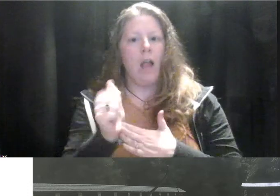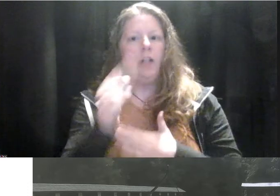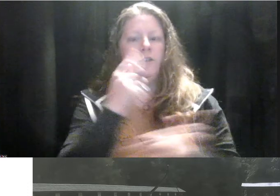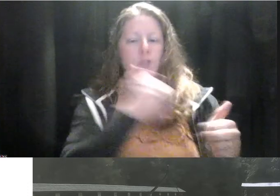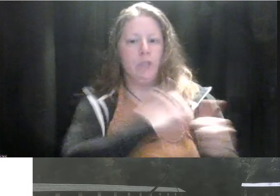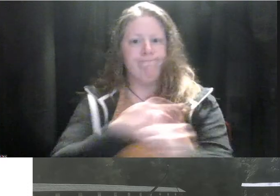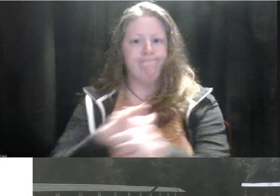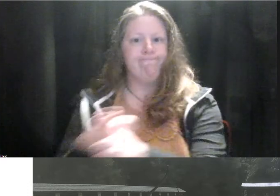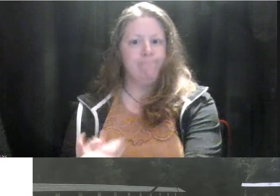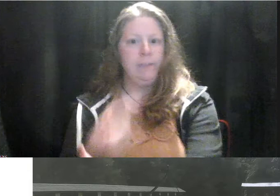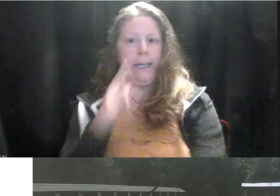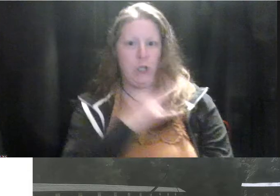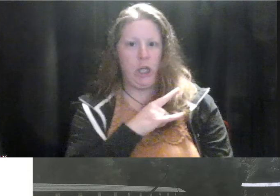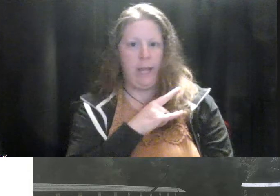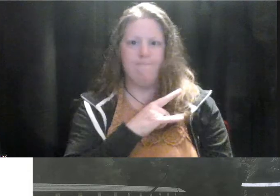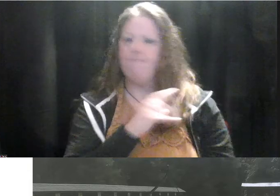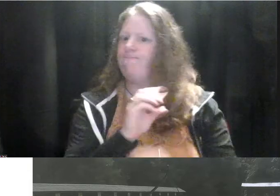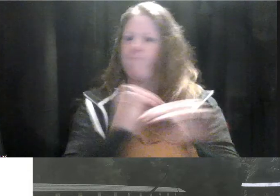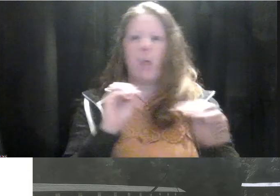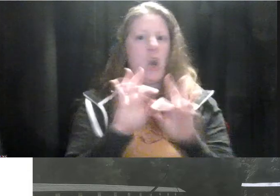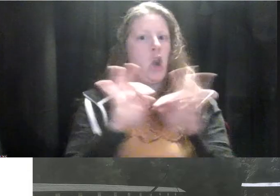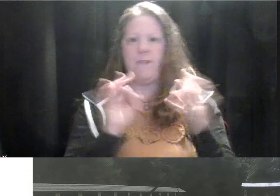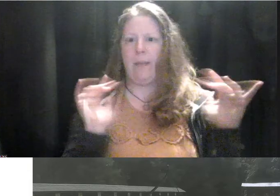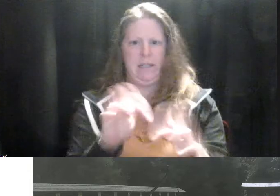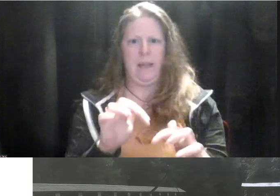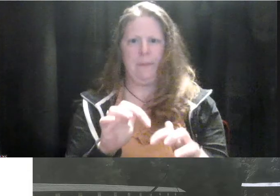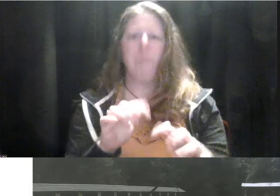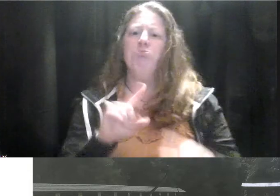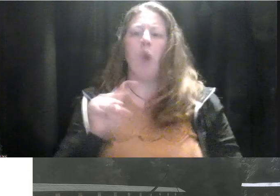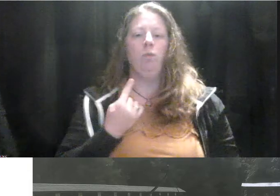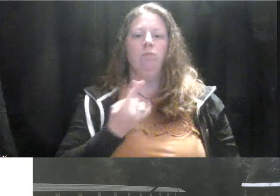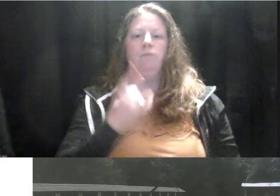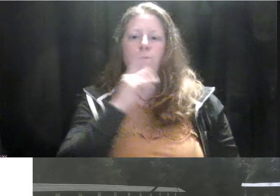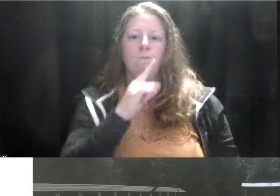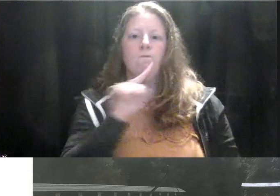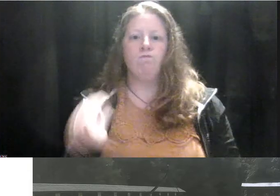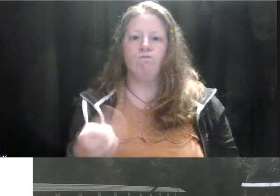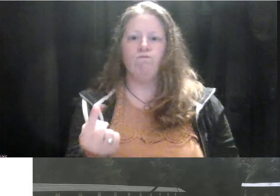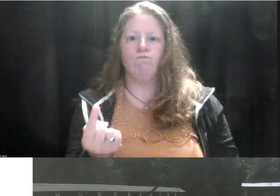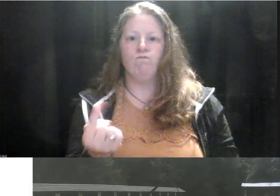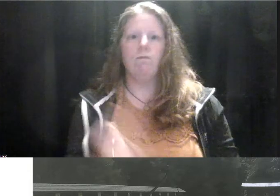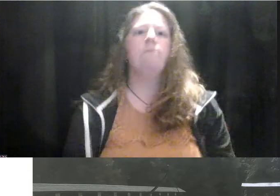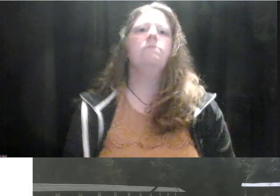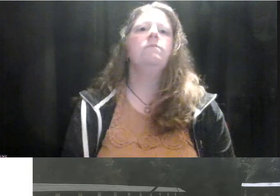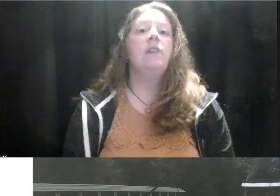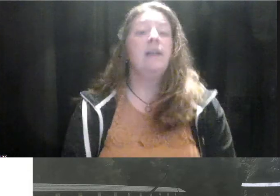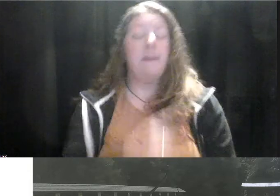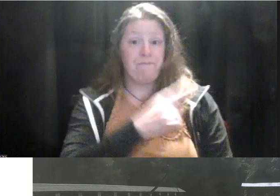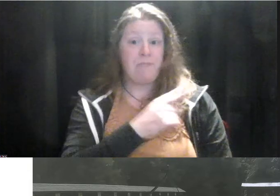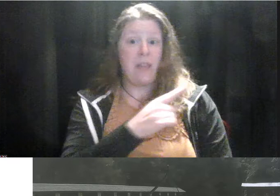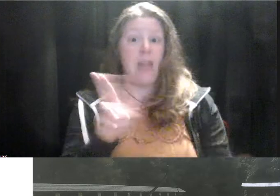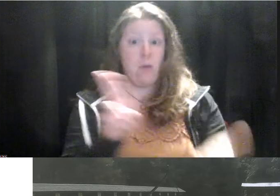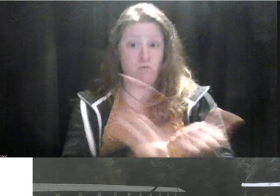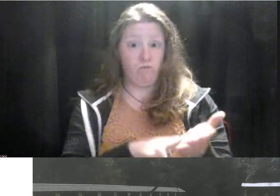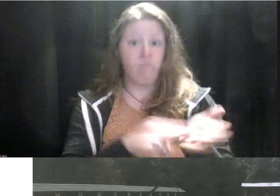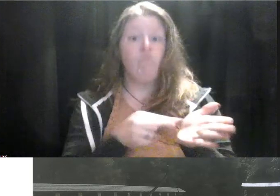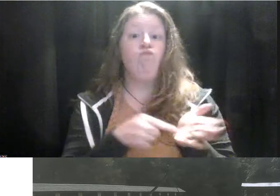will be $25 for each student. There will be no families involved, so it's only for the students.